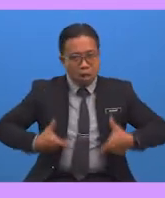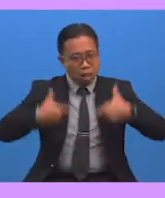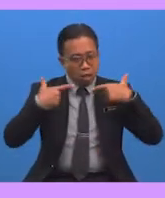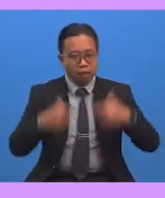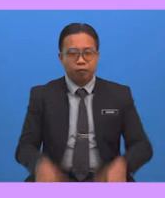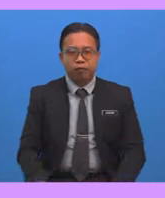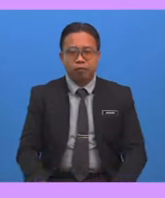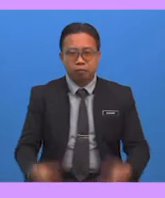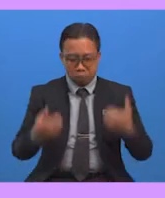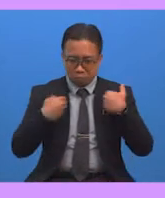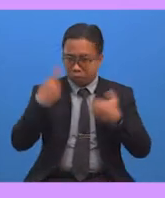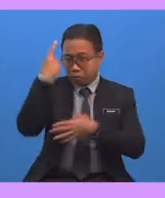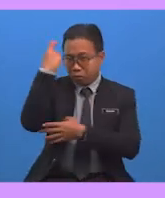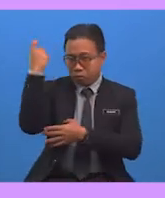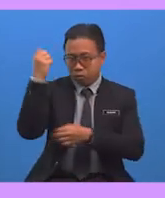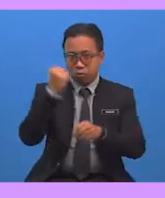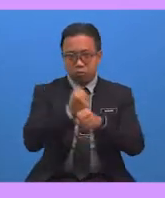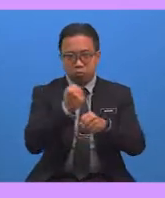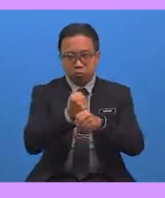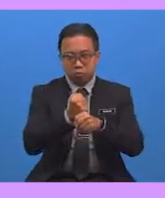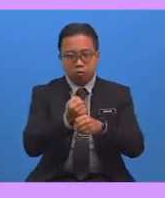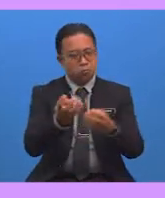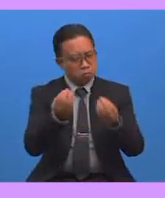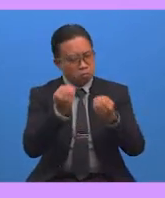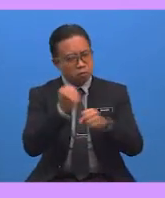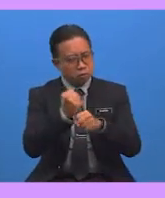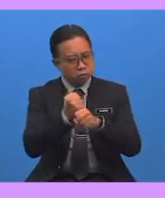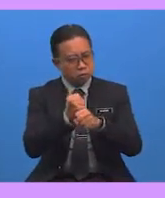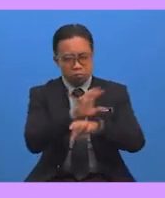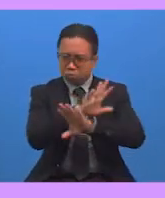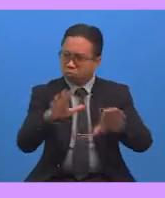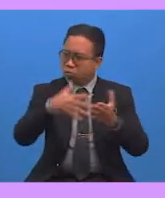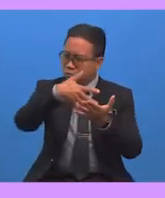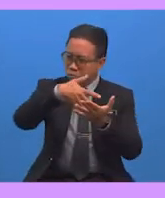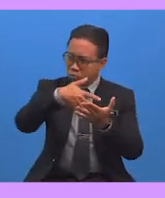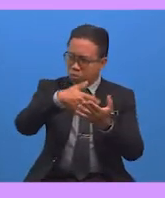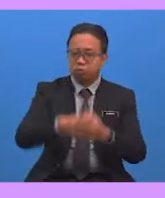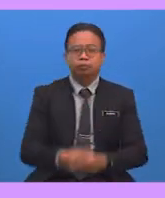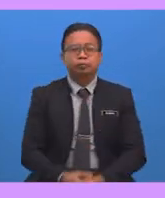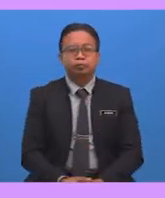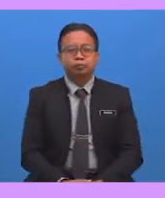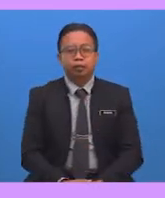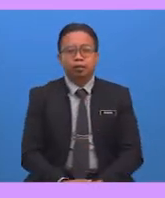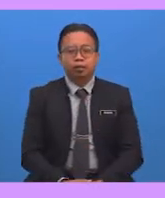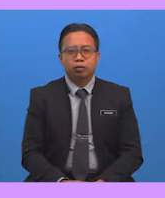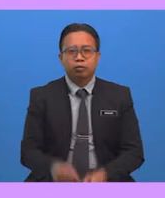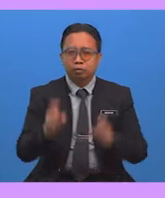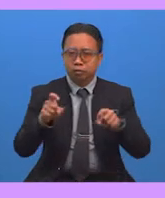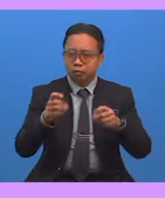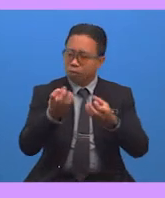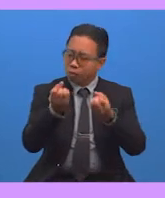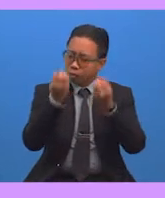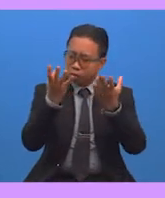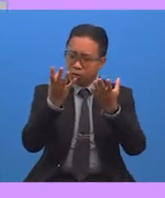a dream and worked with determination. He never gave up despite the many challenges